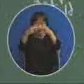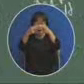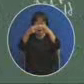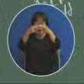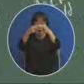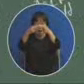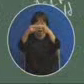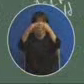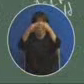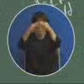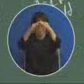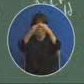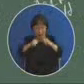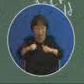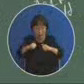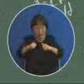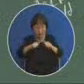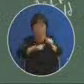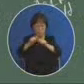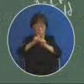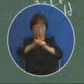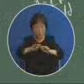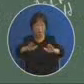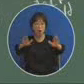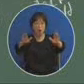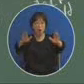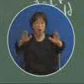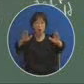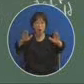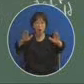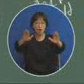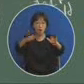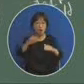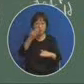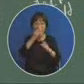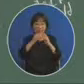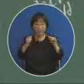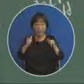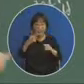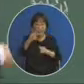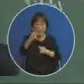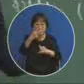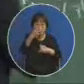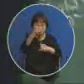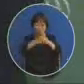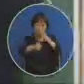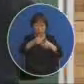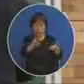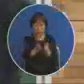walls fell, we see that the seven tribes in Canaan land were imprinted with this as well. They began to shudder in fear.